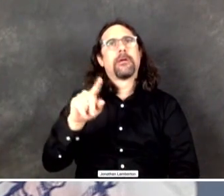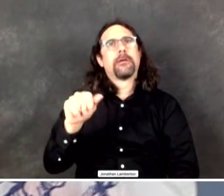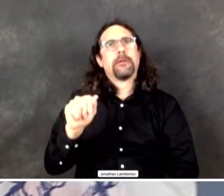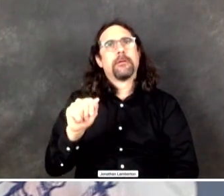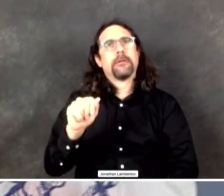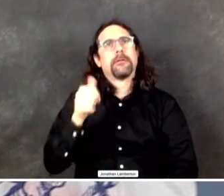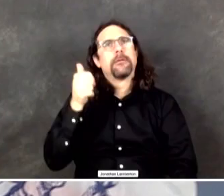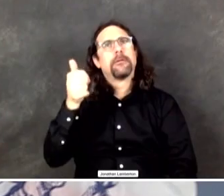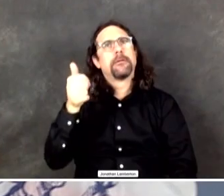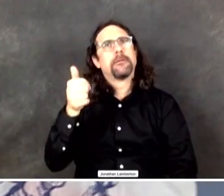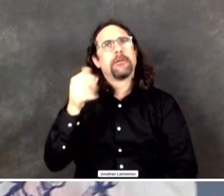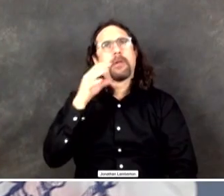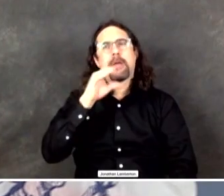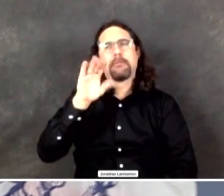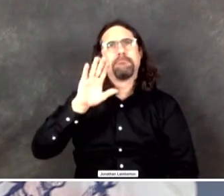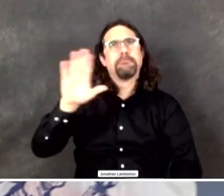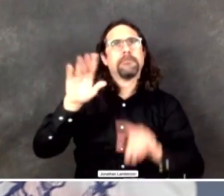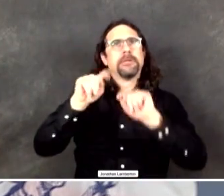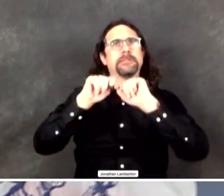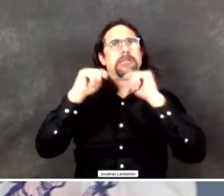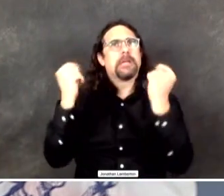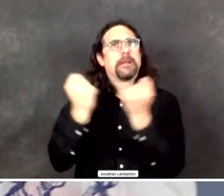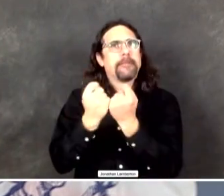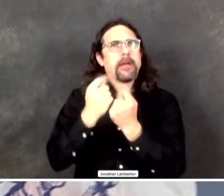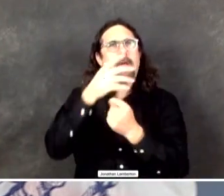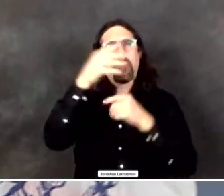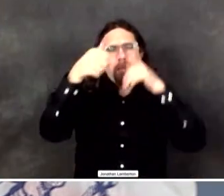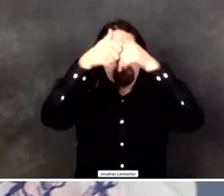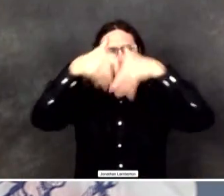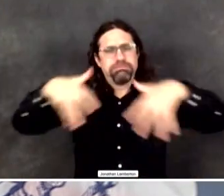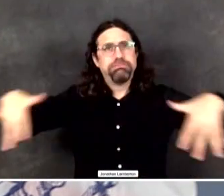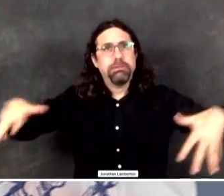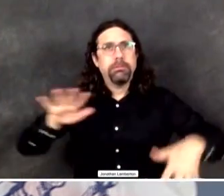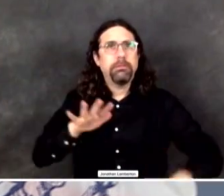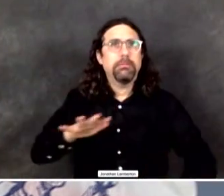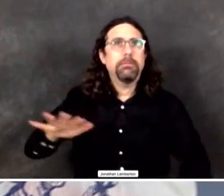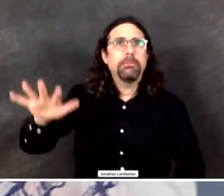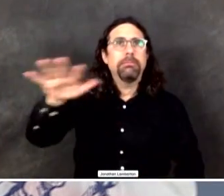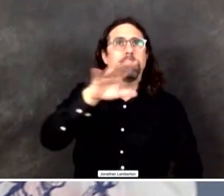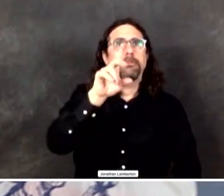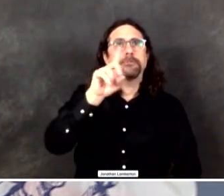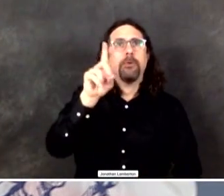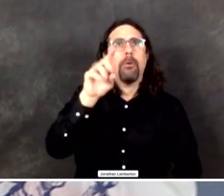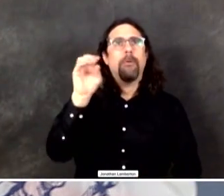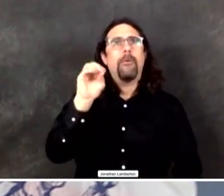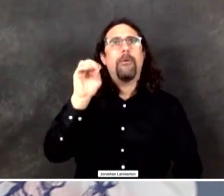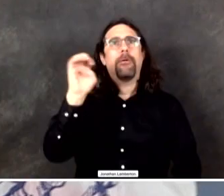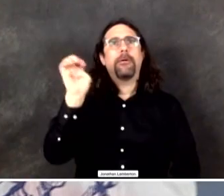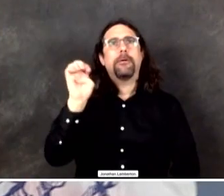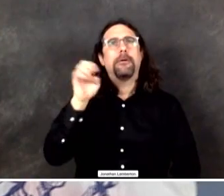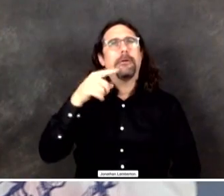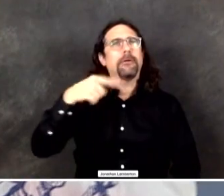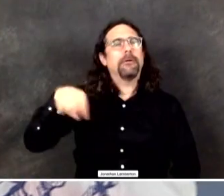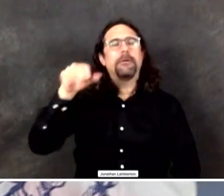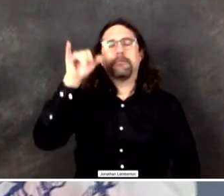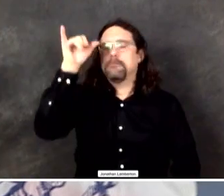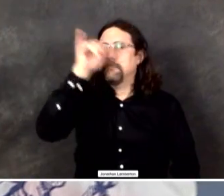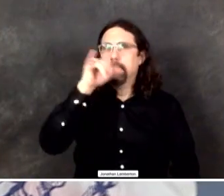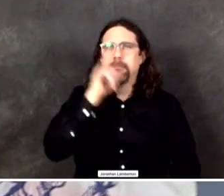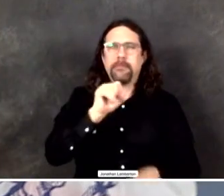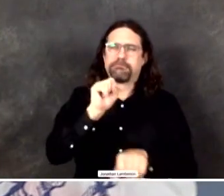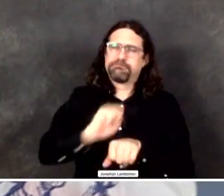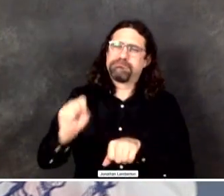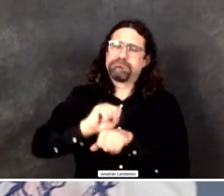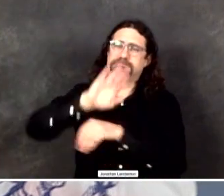them at midnight or I called them at 7 in the morning, they were all working because they knew this was sacred, if you will, to make sure that